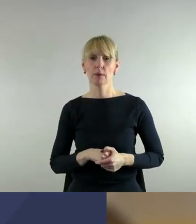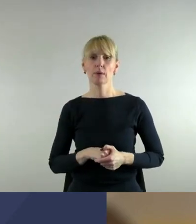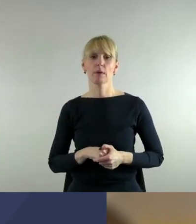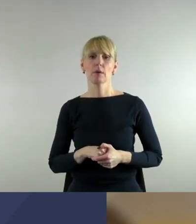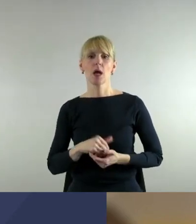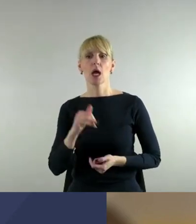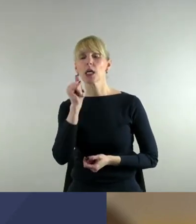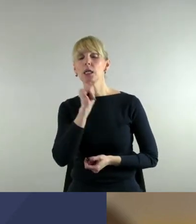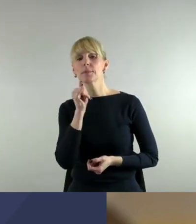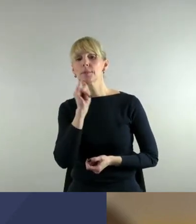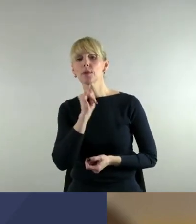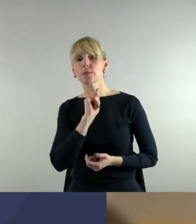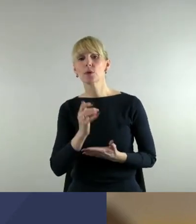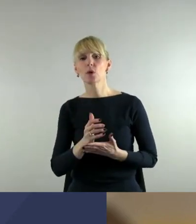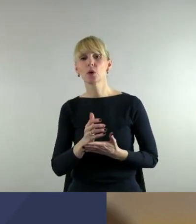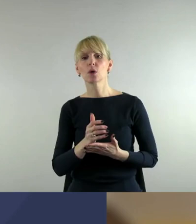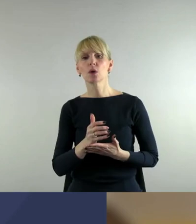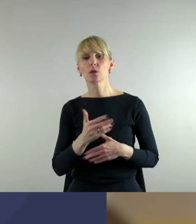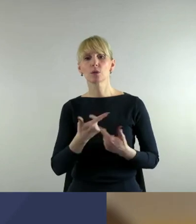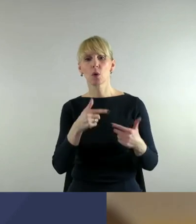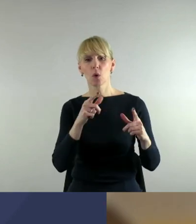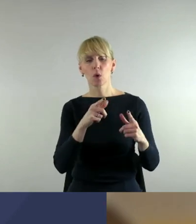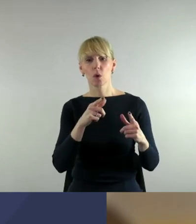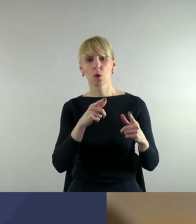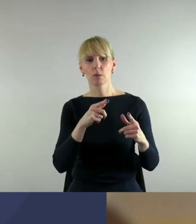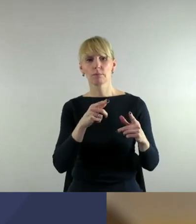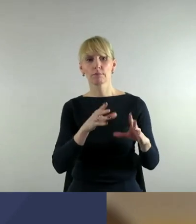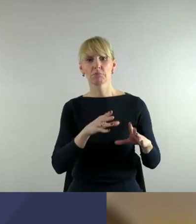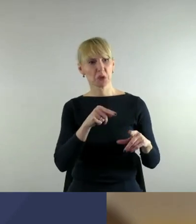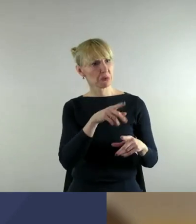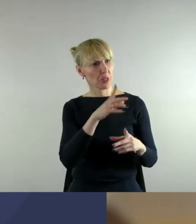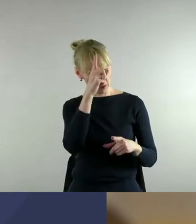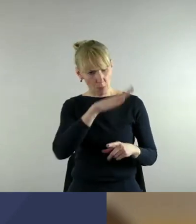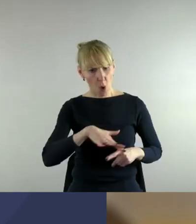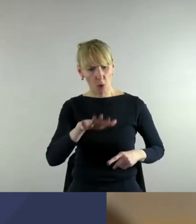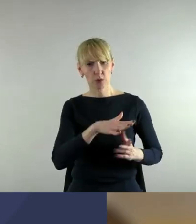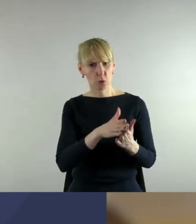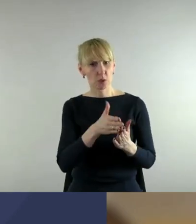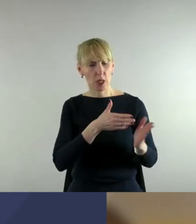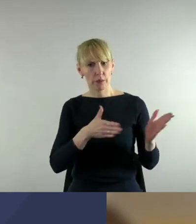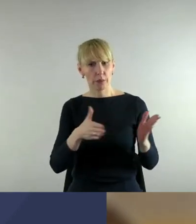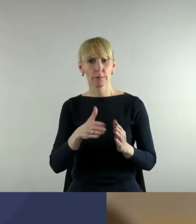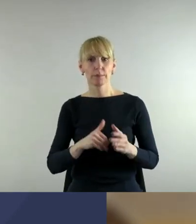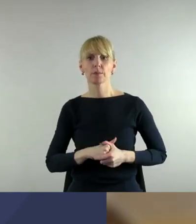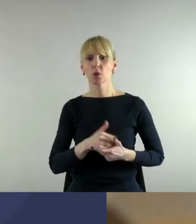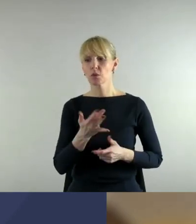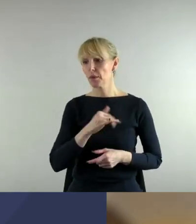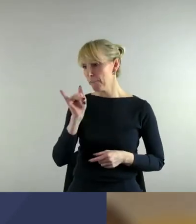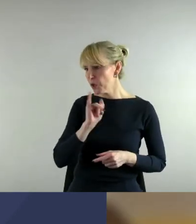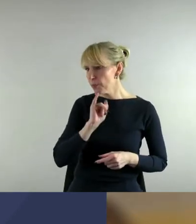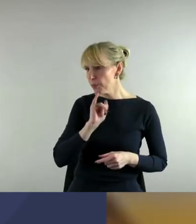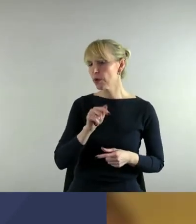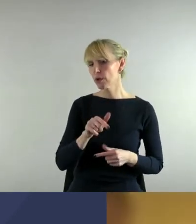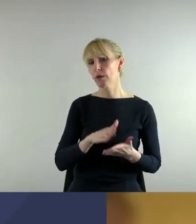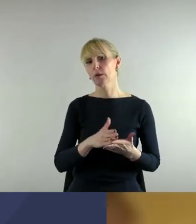showed a completely different perspective, that when we try to build our smallest communities, this is the way. This is